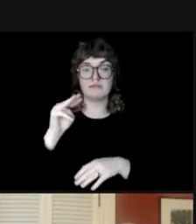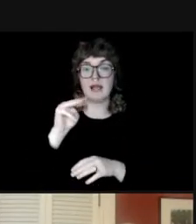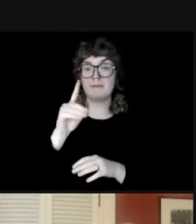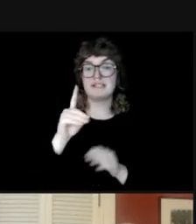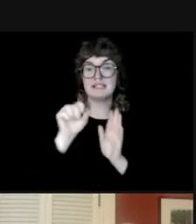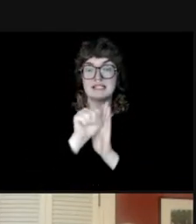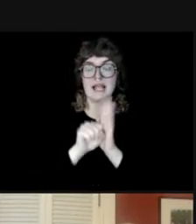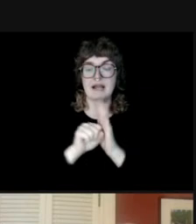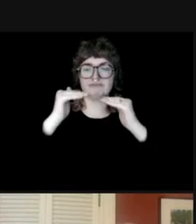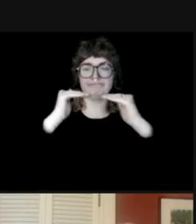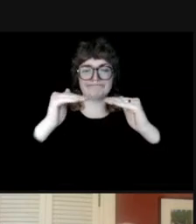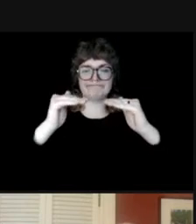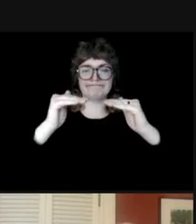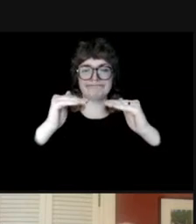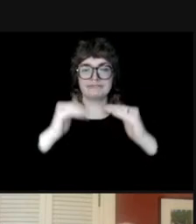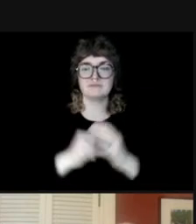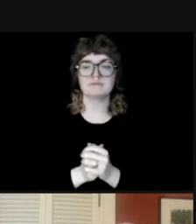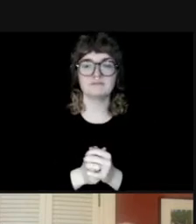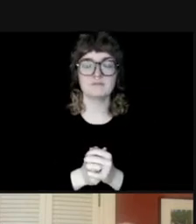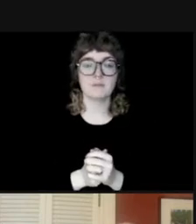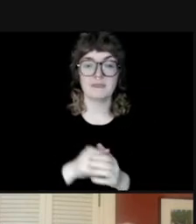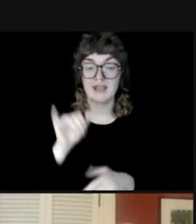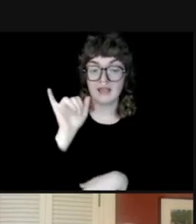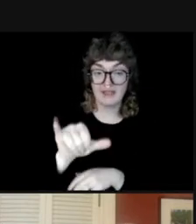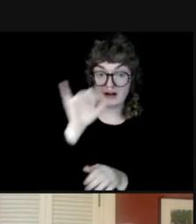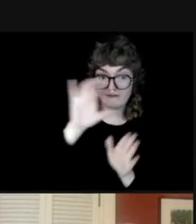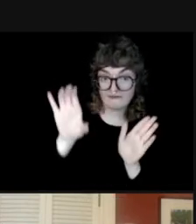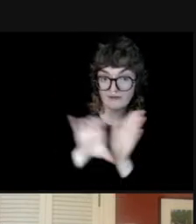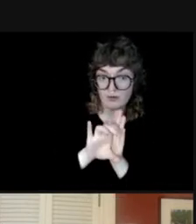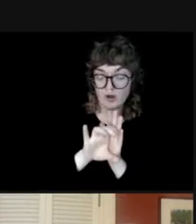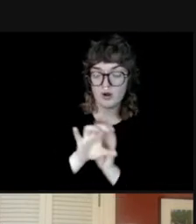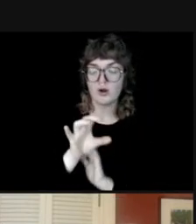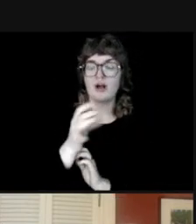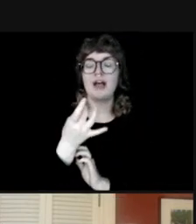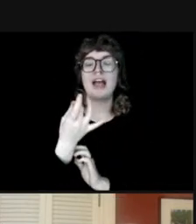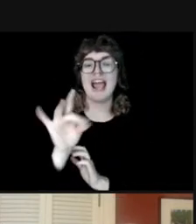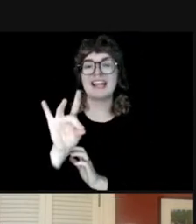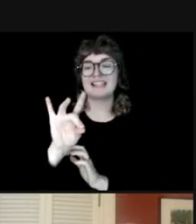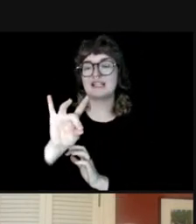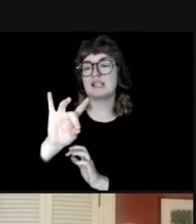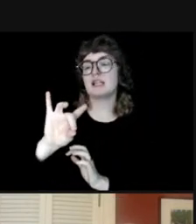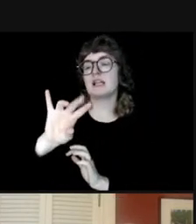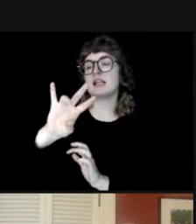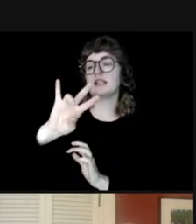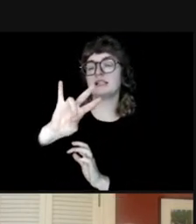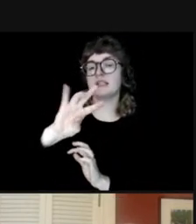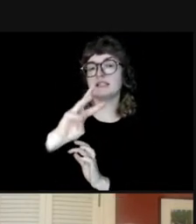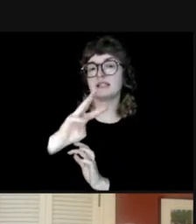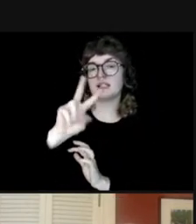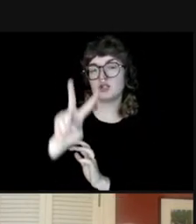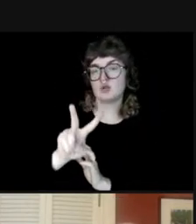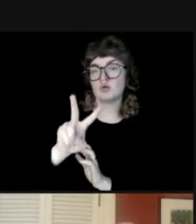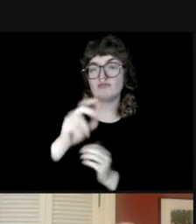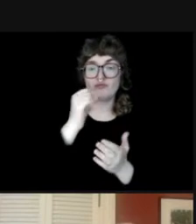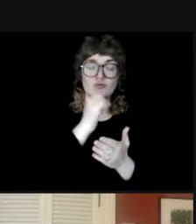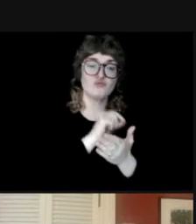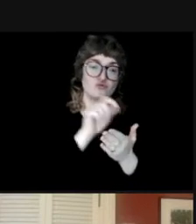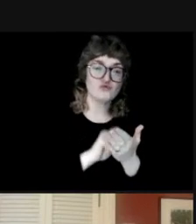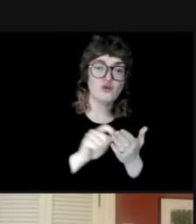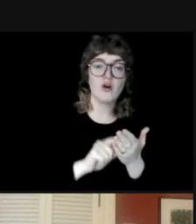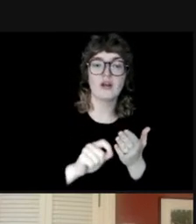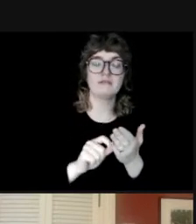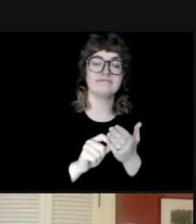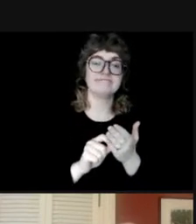Here, in 1862, a drawing of Confederate troops in the middle of the night fording the